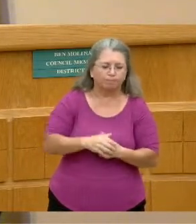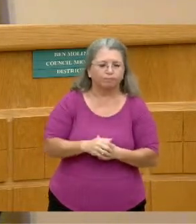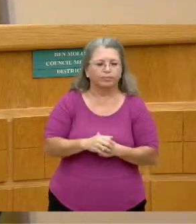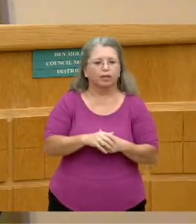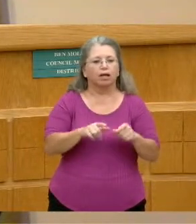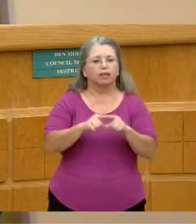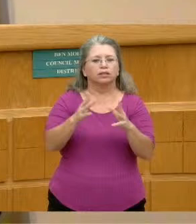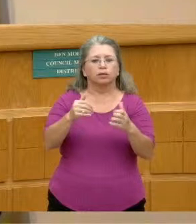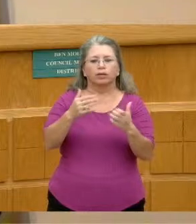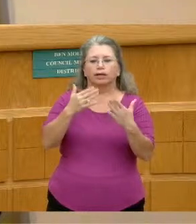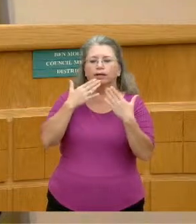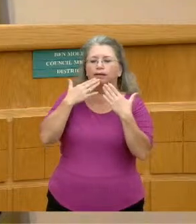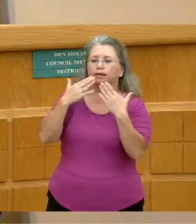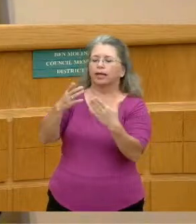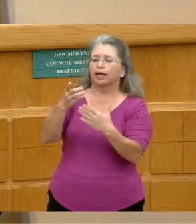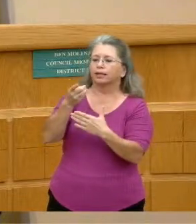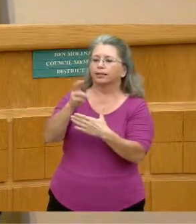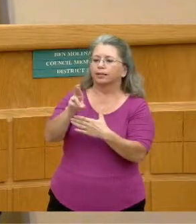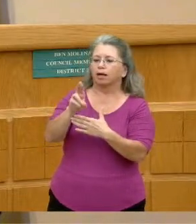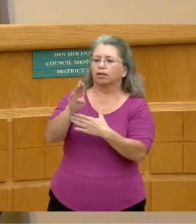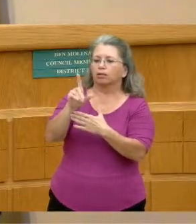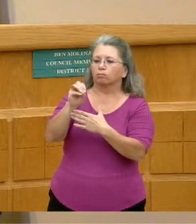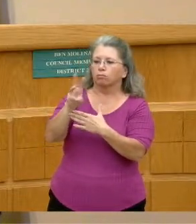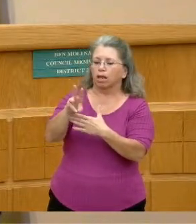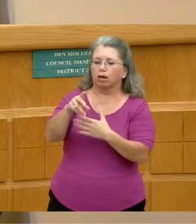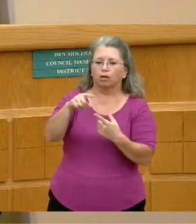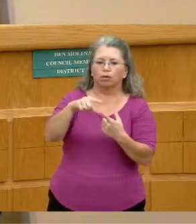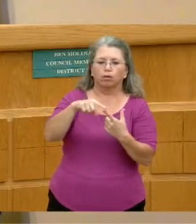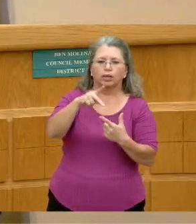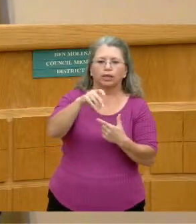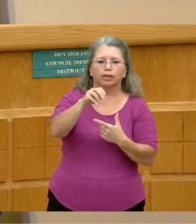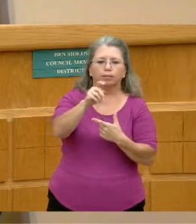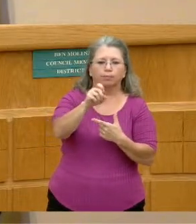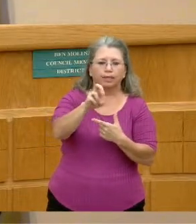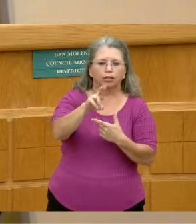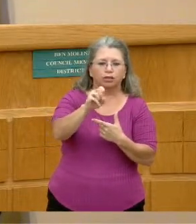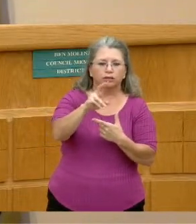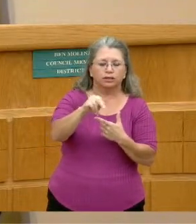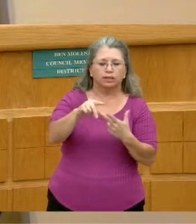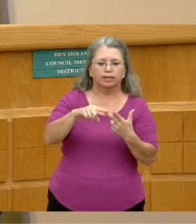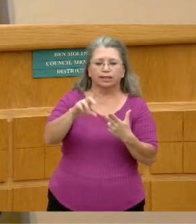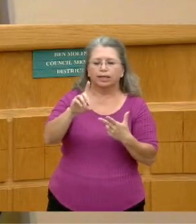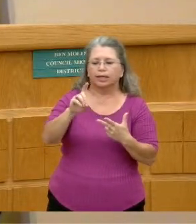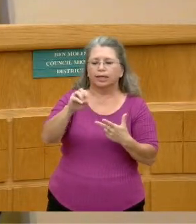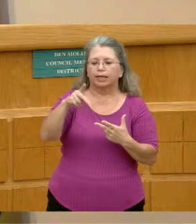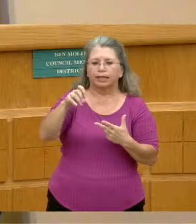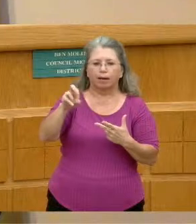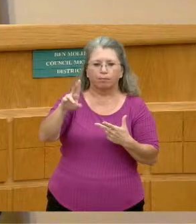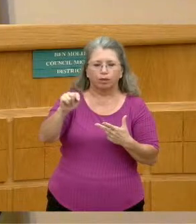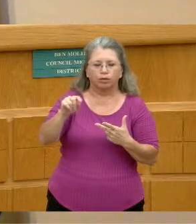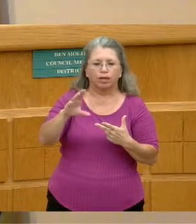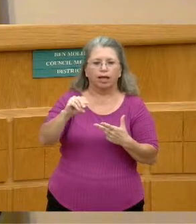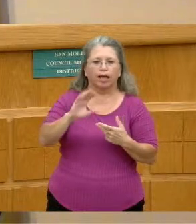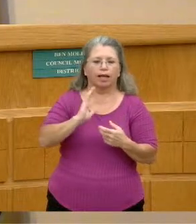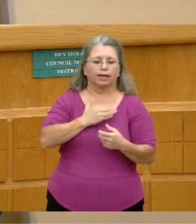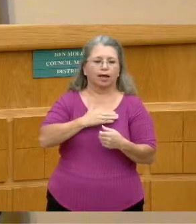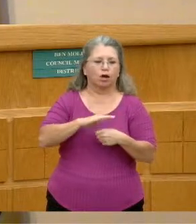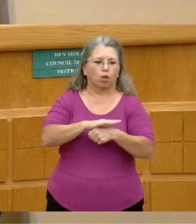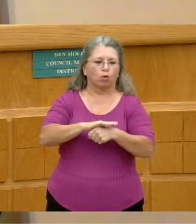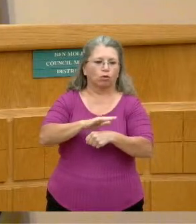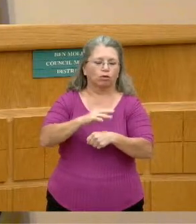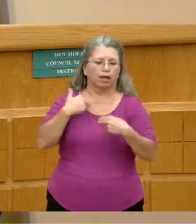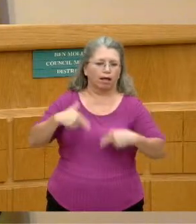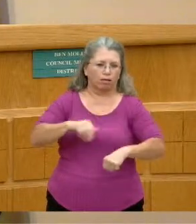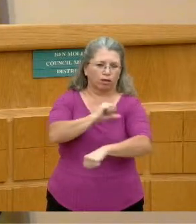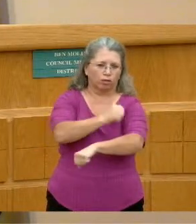Dr. Blow, as well as Dr. Peterson and Dr. Deppert, and of course, our local health authority, Dr. Ram.